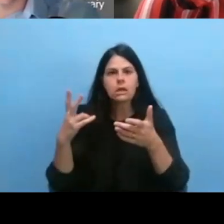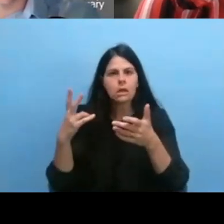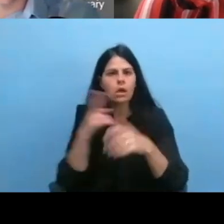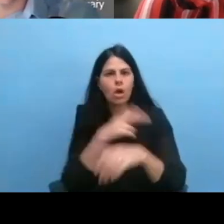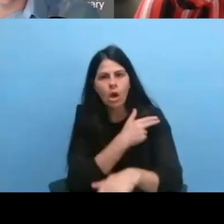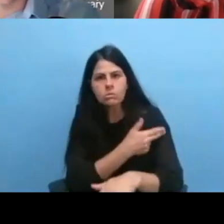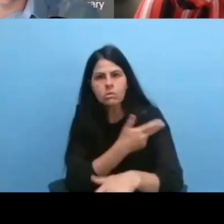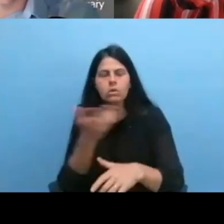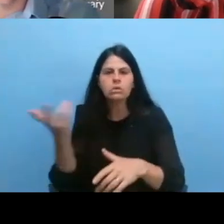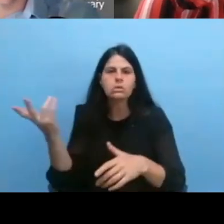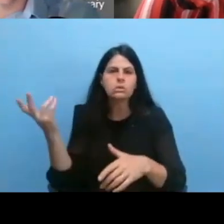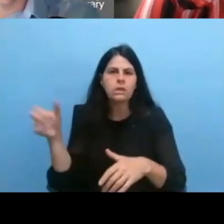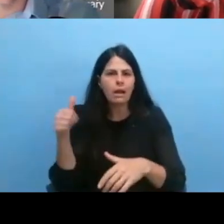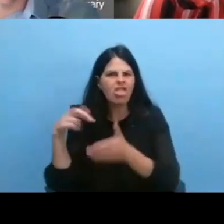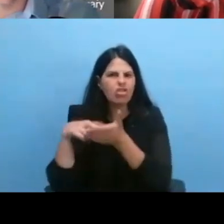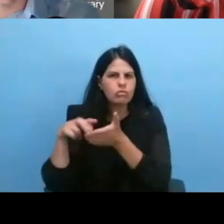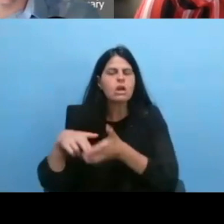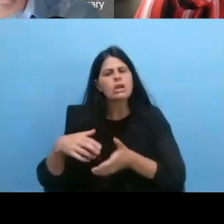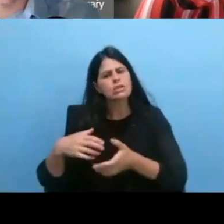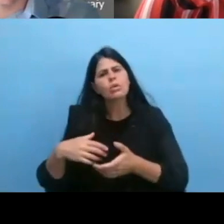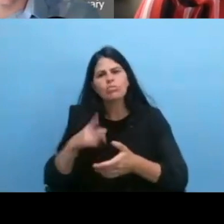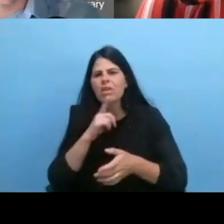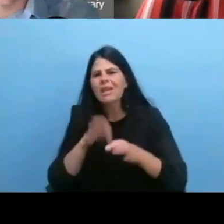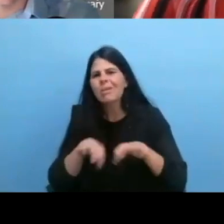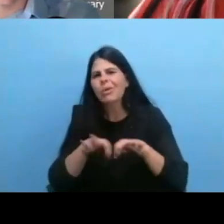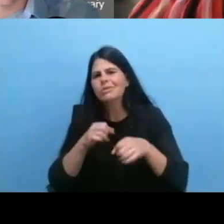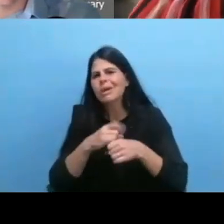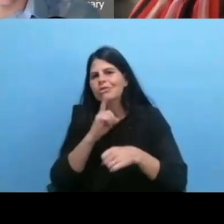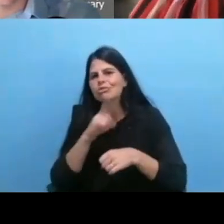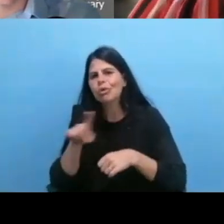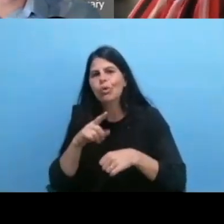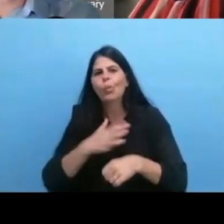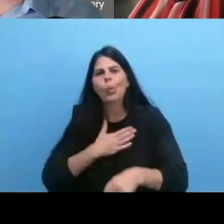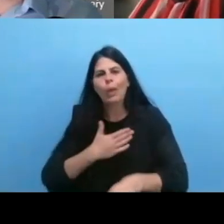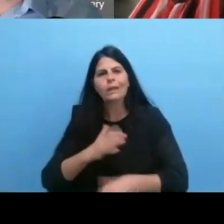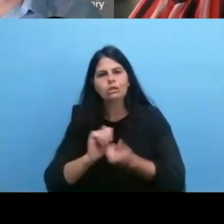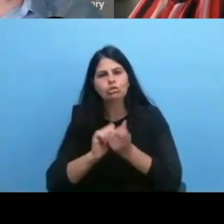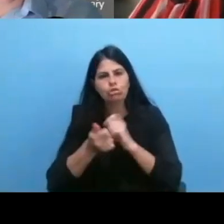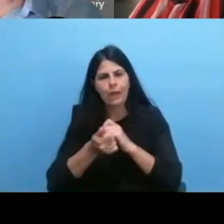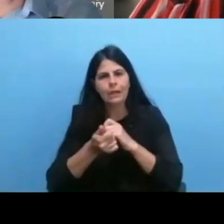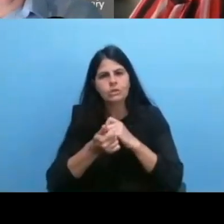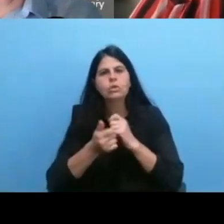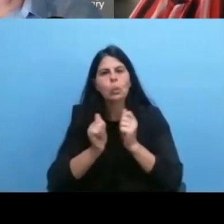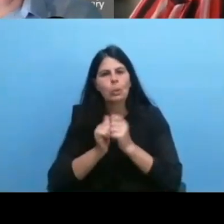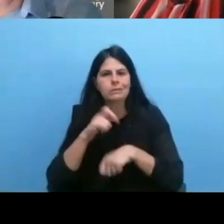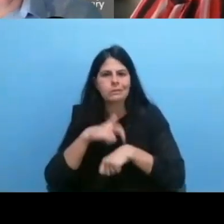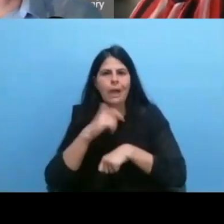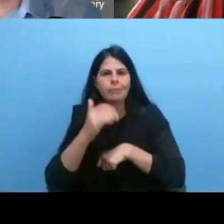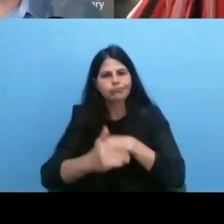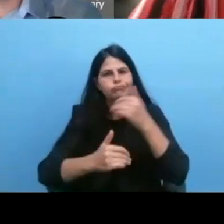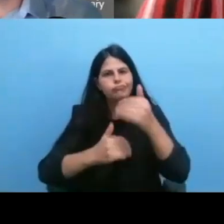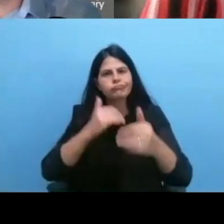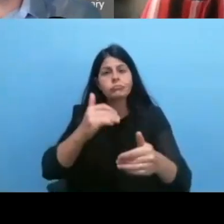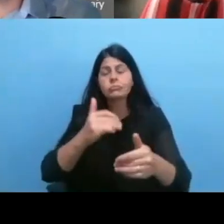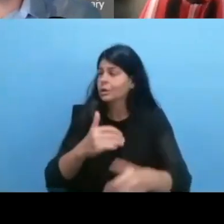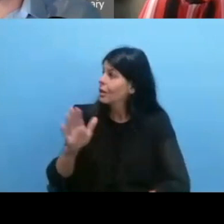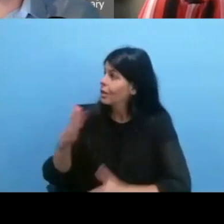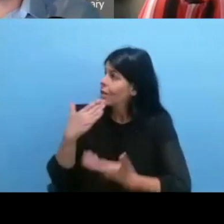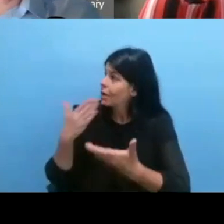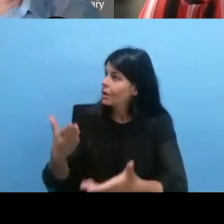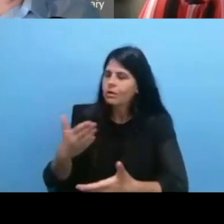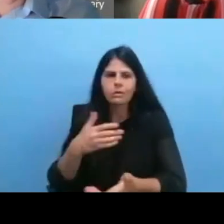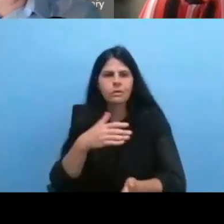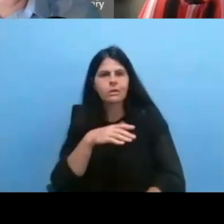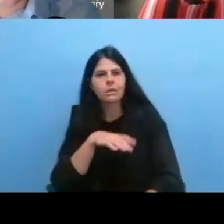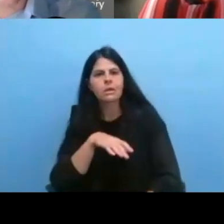to just make sure that you're willing to change as time comes. Great. Thank you. And Dr. Poullos, we've got about